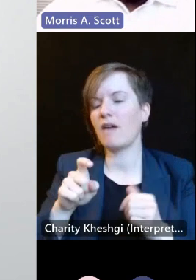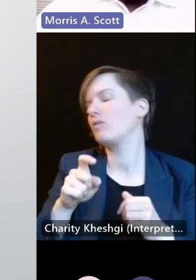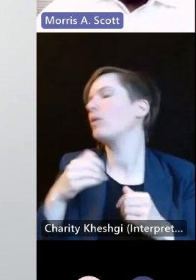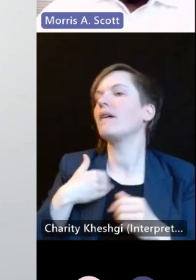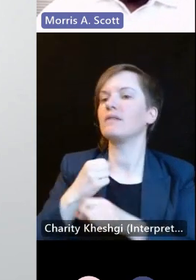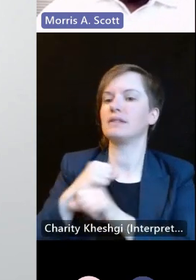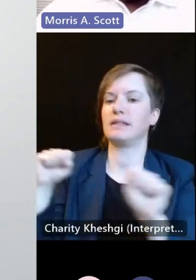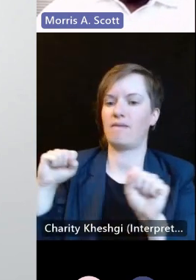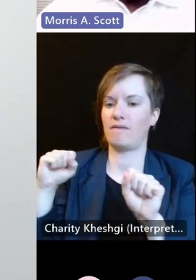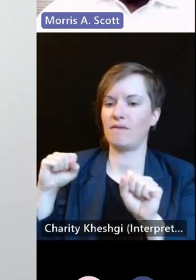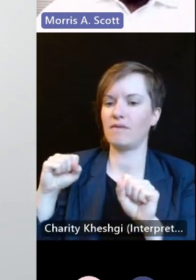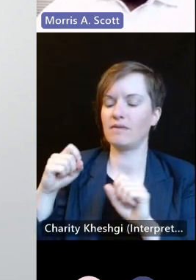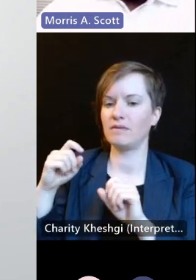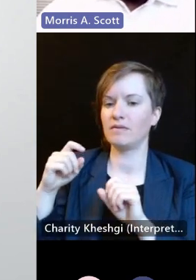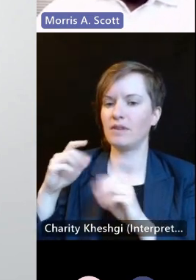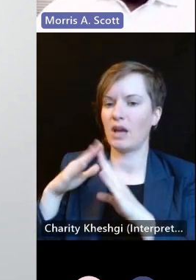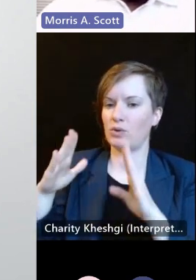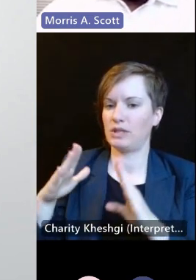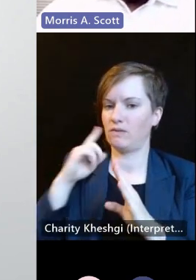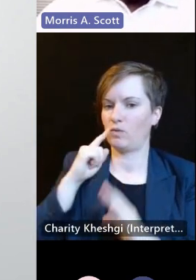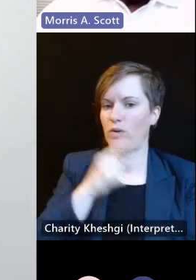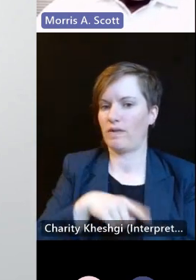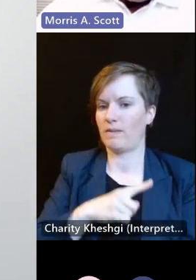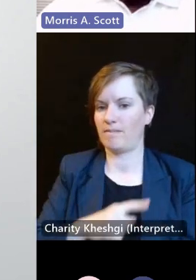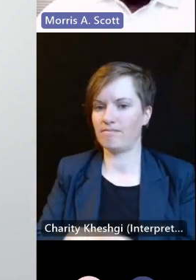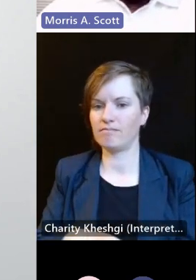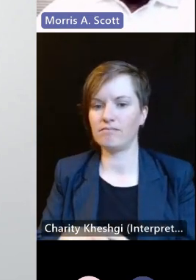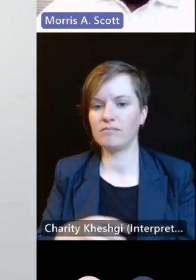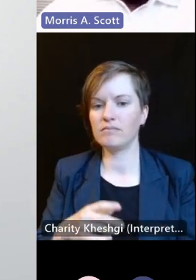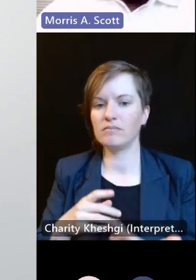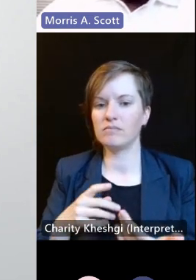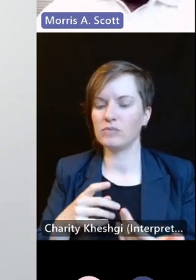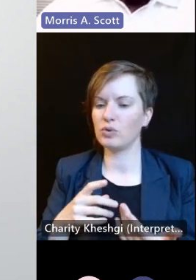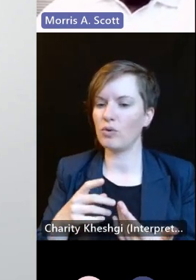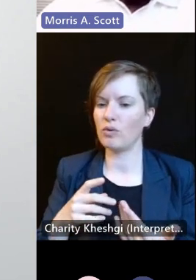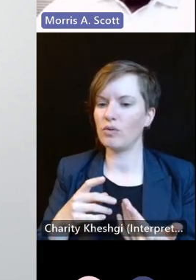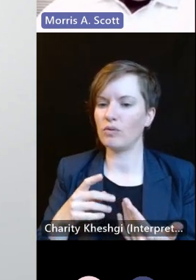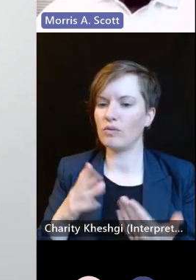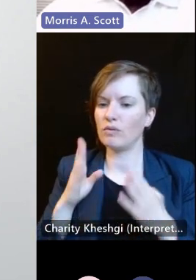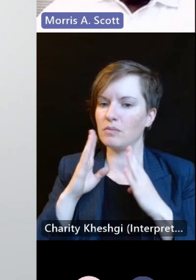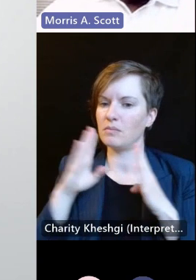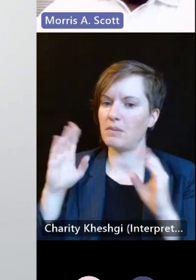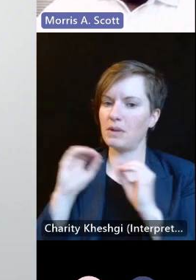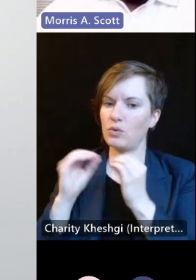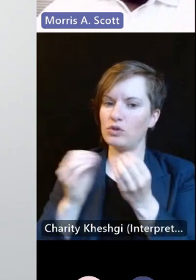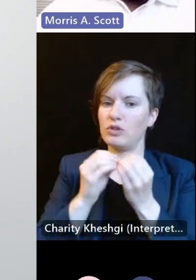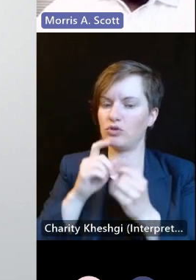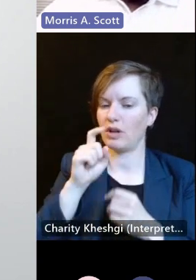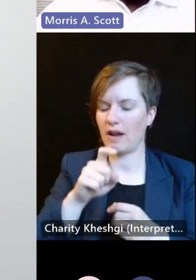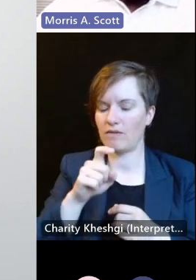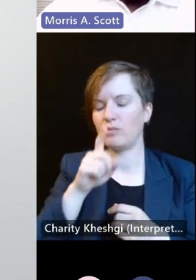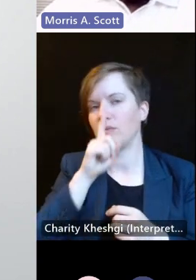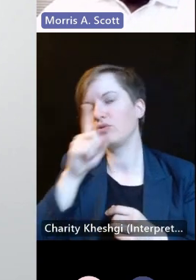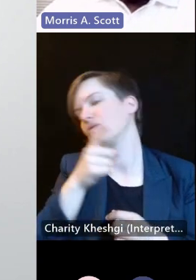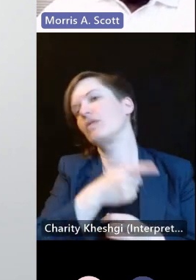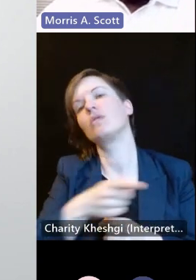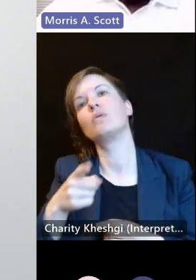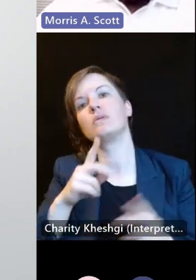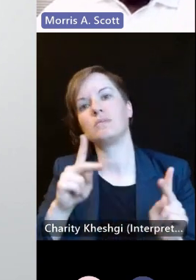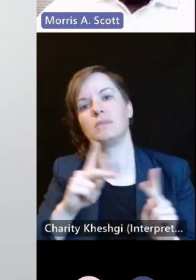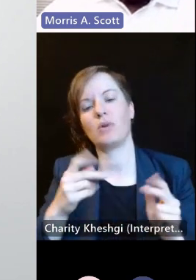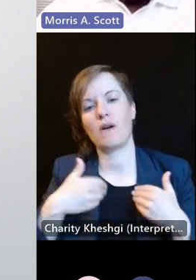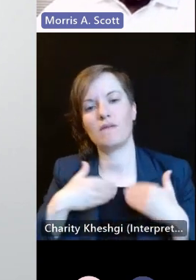ensure that people with disabilities, that they have equal access to temporary housing. Some examples of